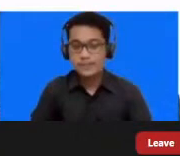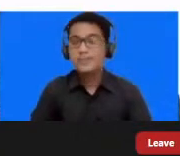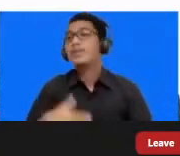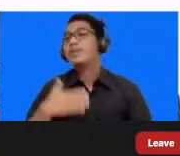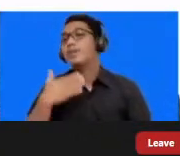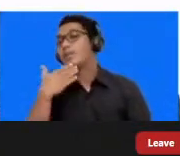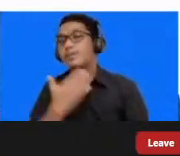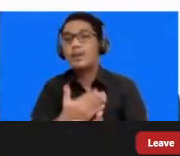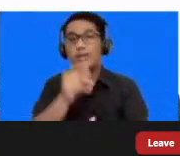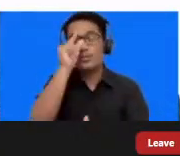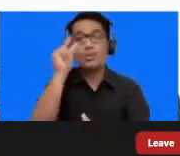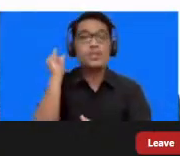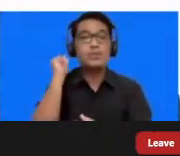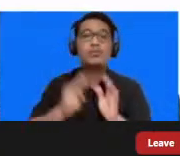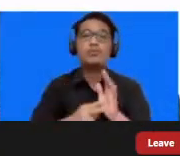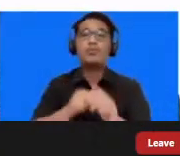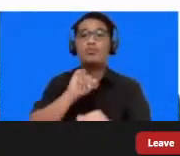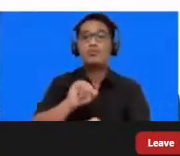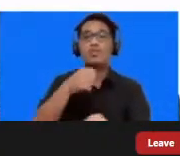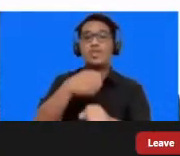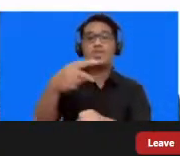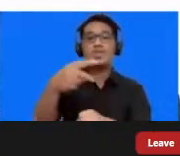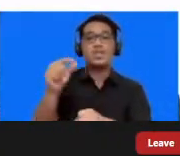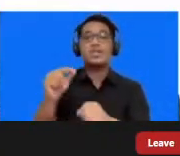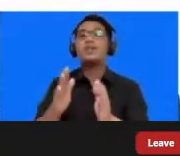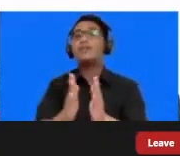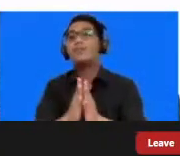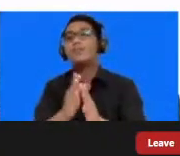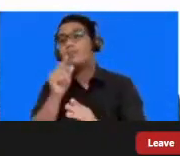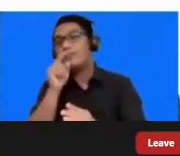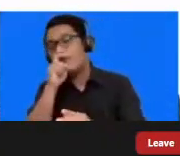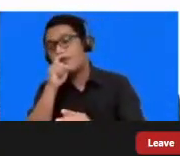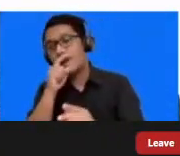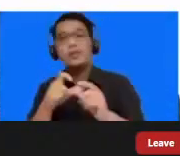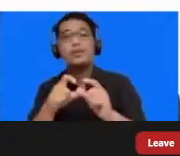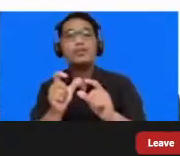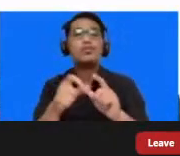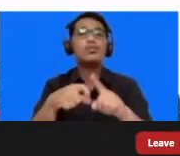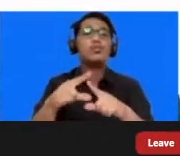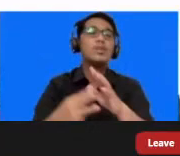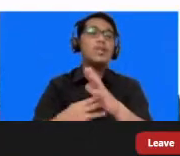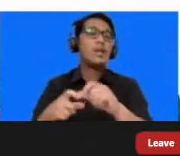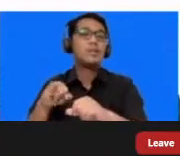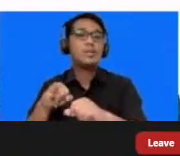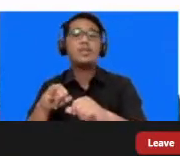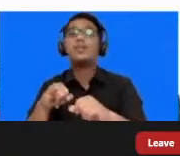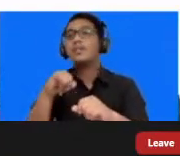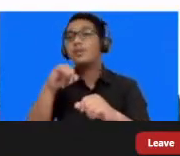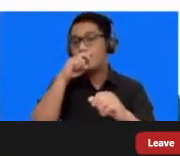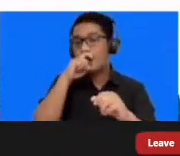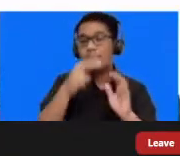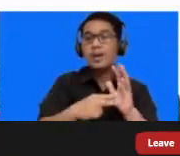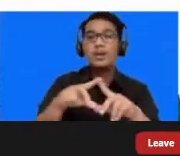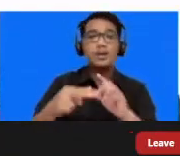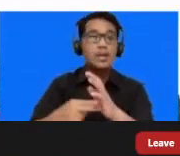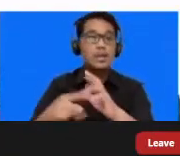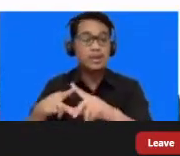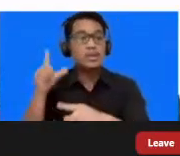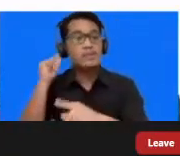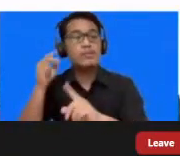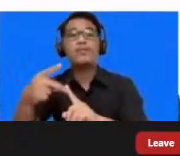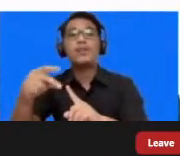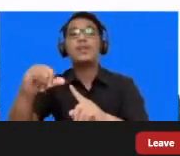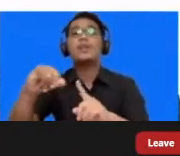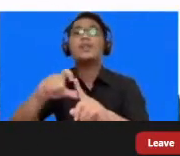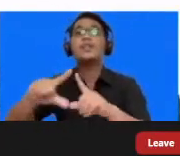Mr. Sukamsi, Mr. Nana and also Mrs. Ferida for this very delightful discussion in the second session. Thank you so much.